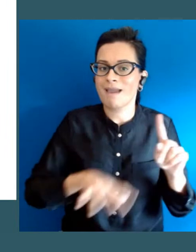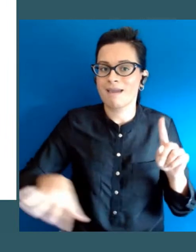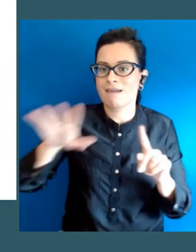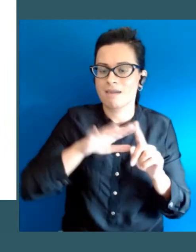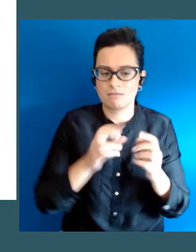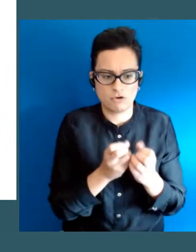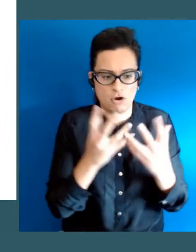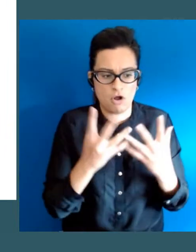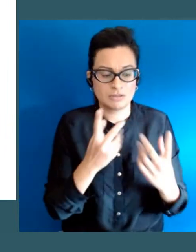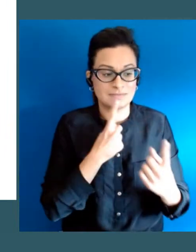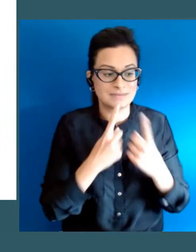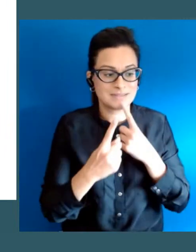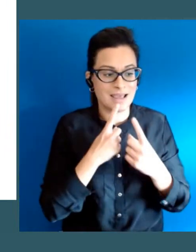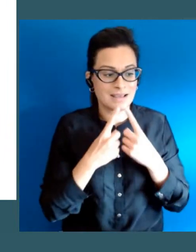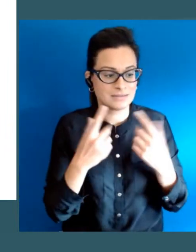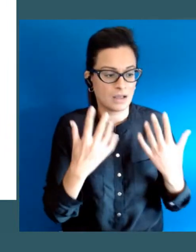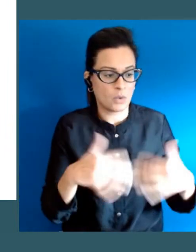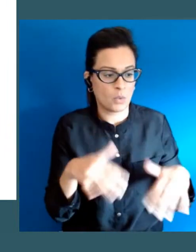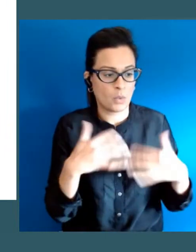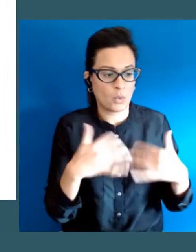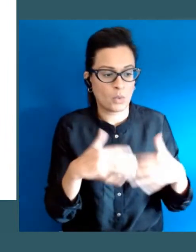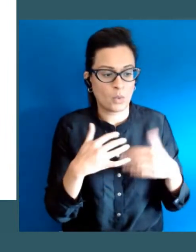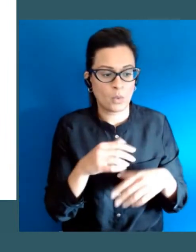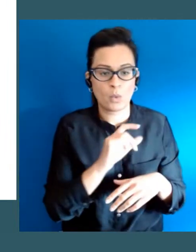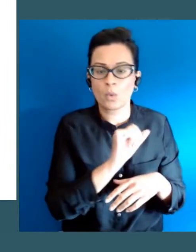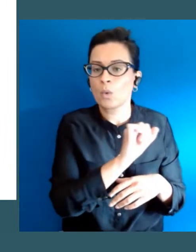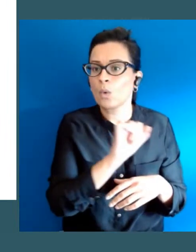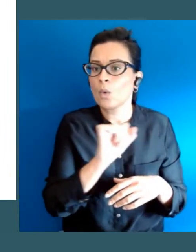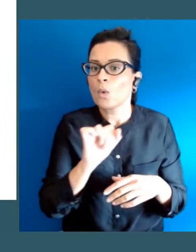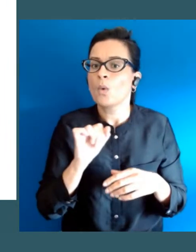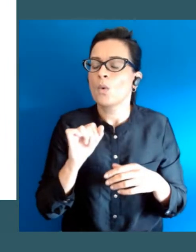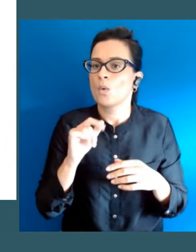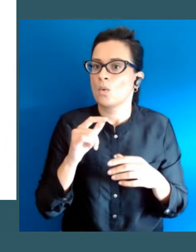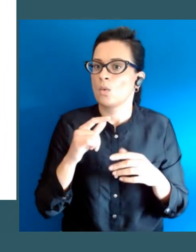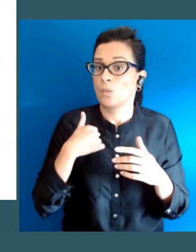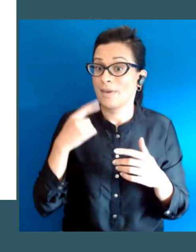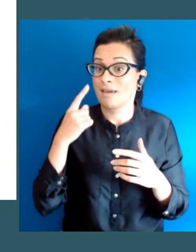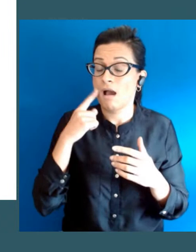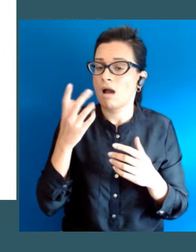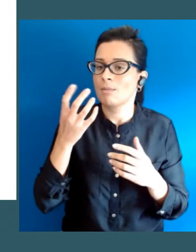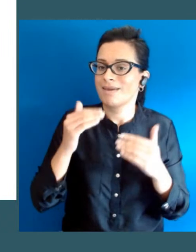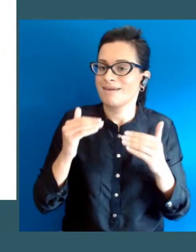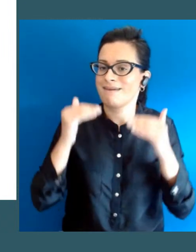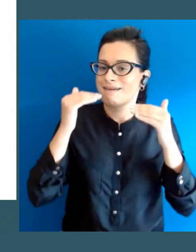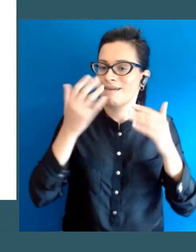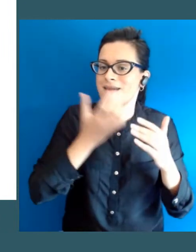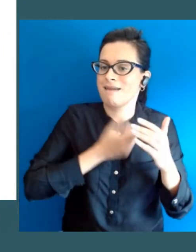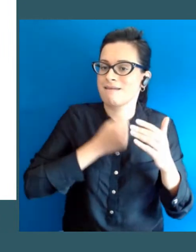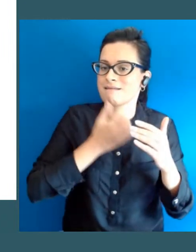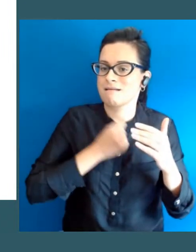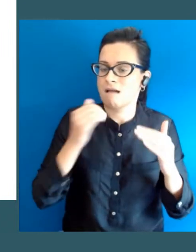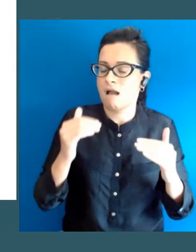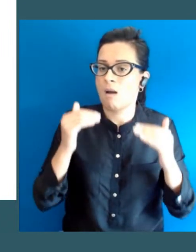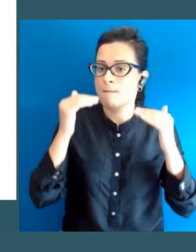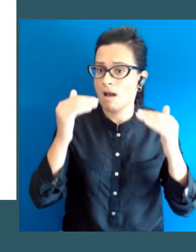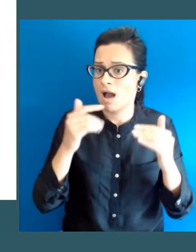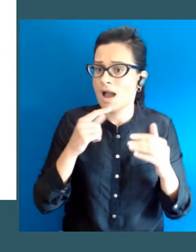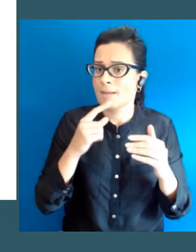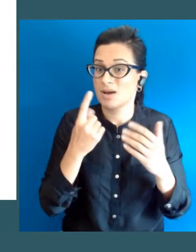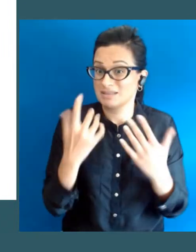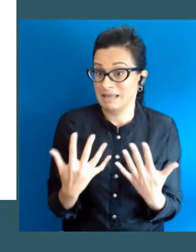high. We are considered a high income country, and up to 1 in 10 people live with food allergy, and the highest